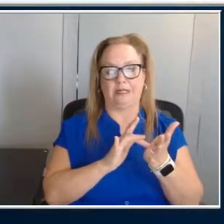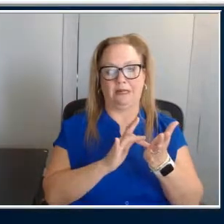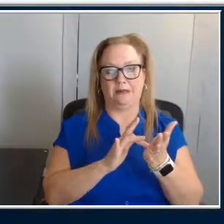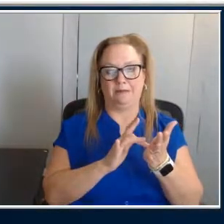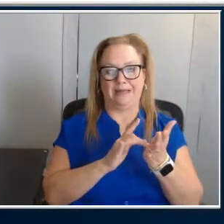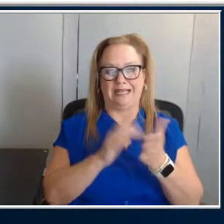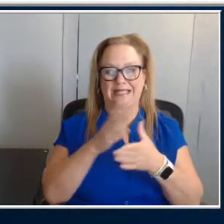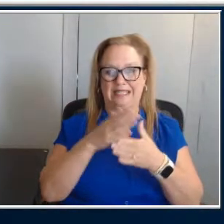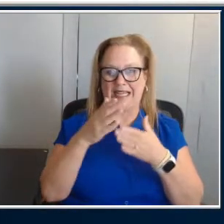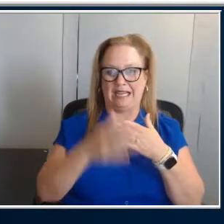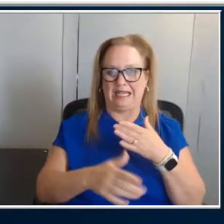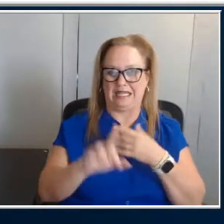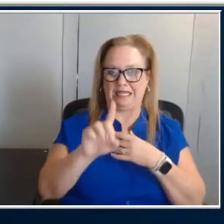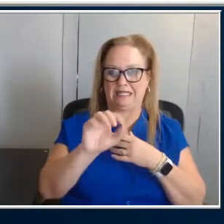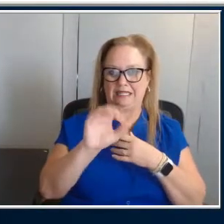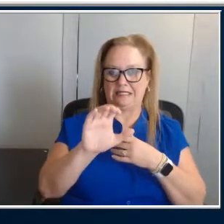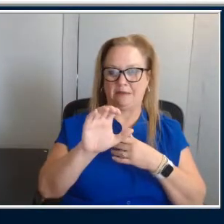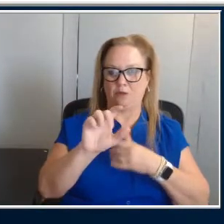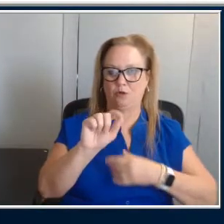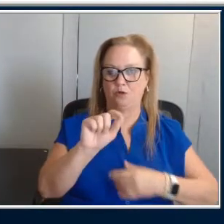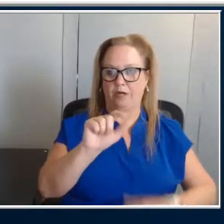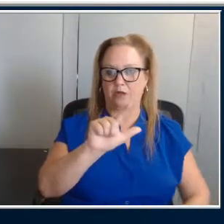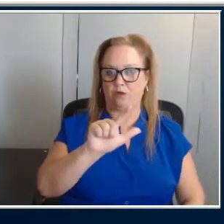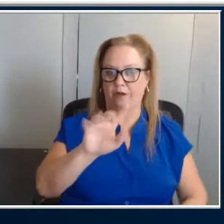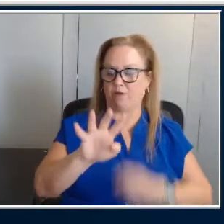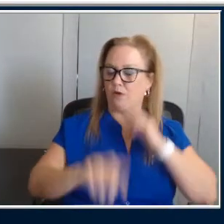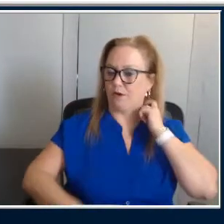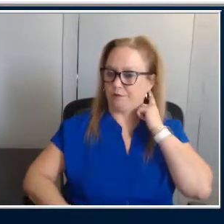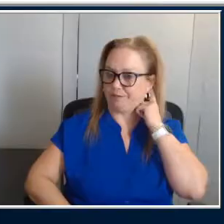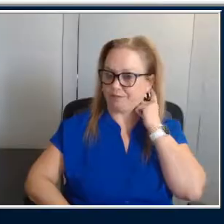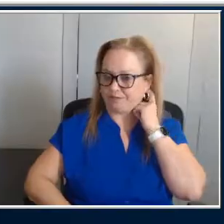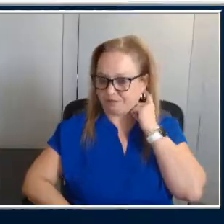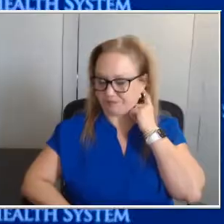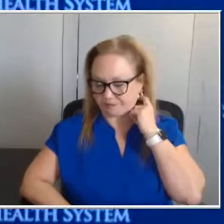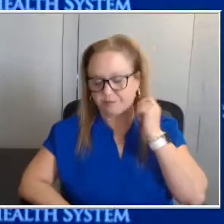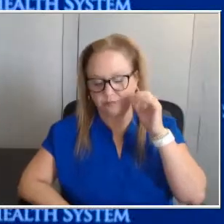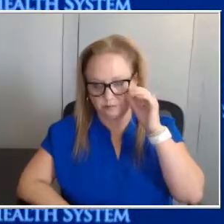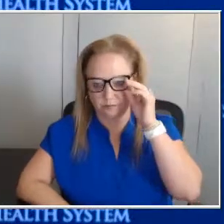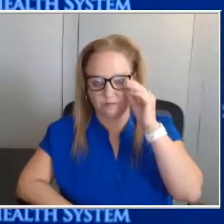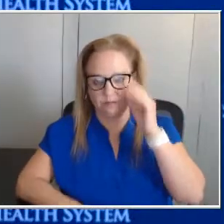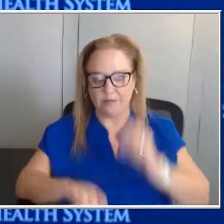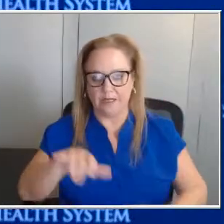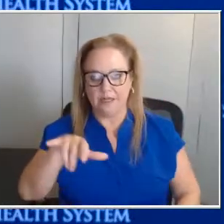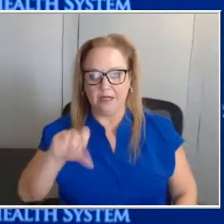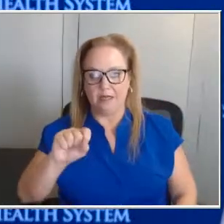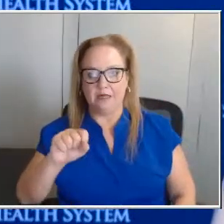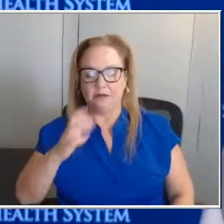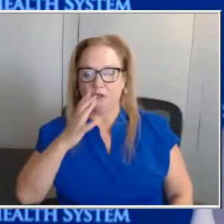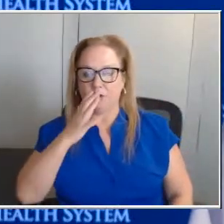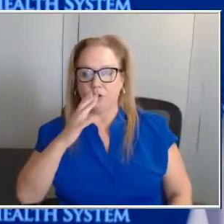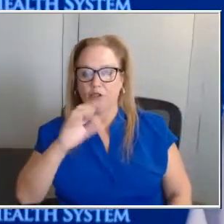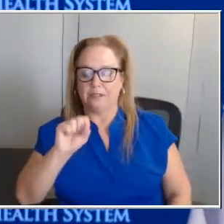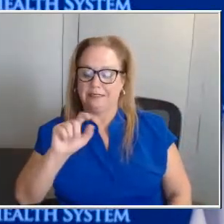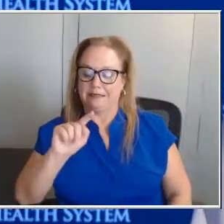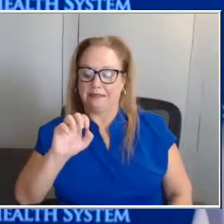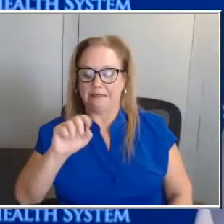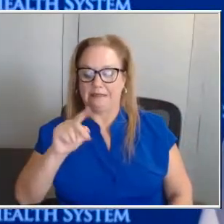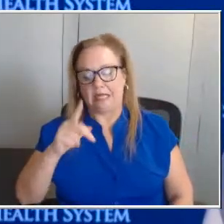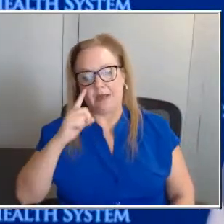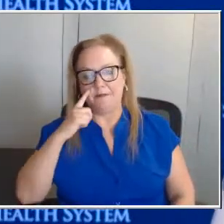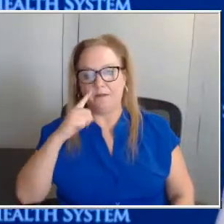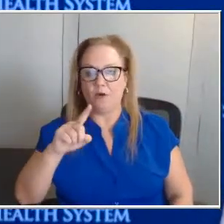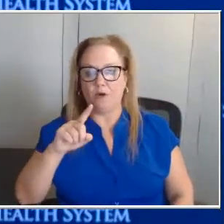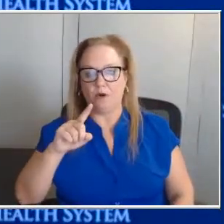of 2024, Hawk. Mm-hmm. What do you think? Yeah, so I think this is a good step for